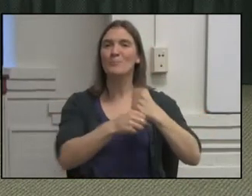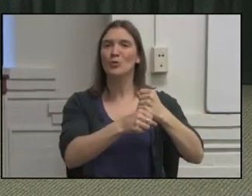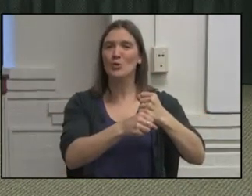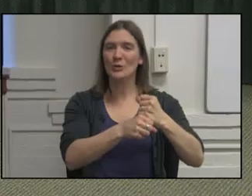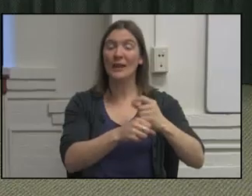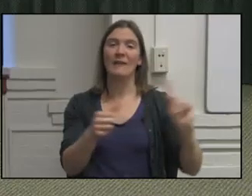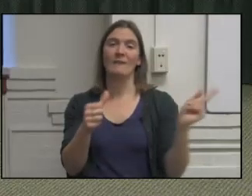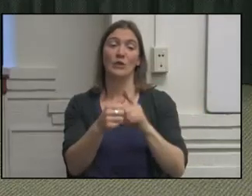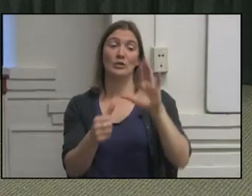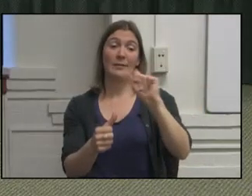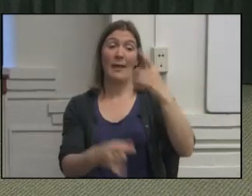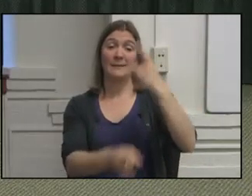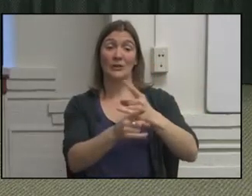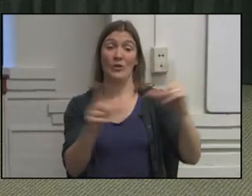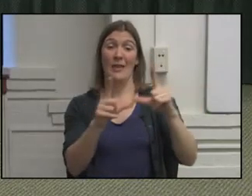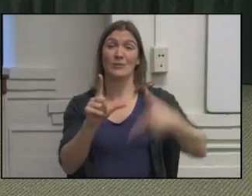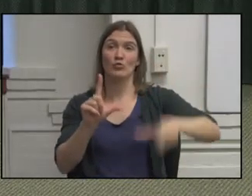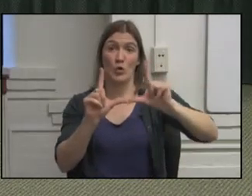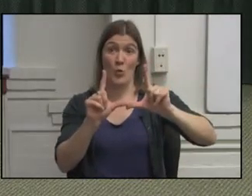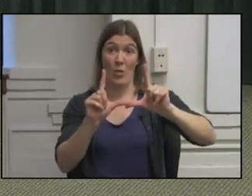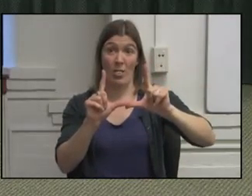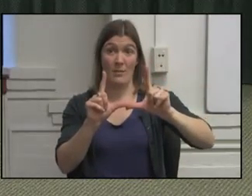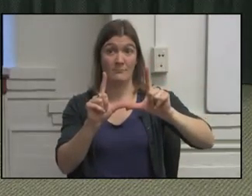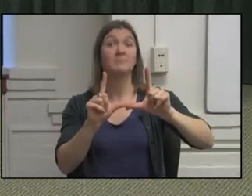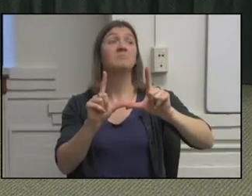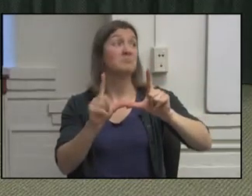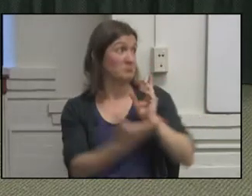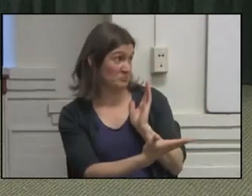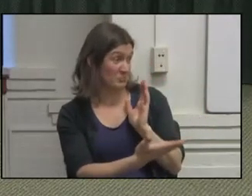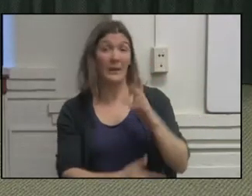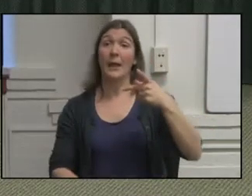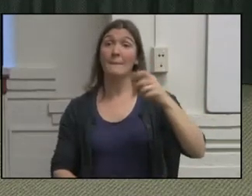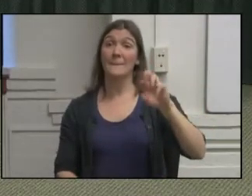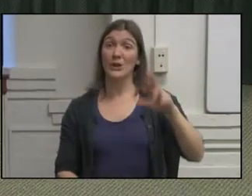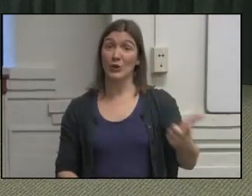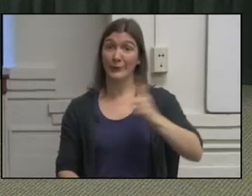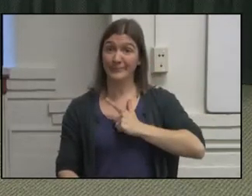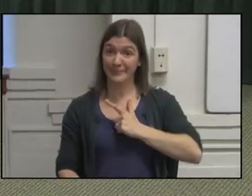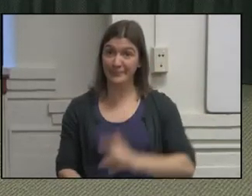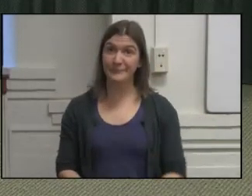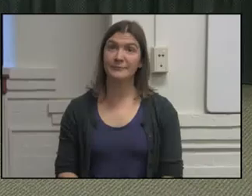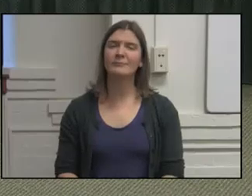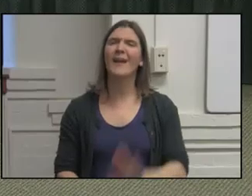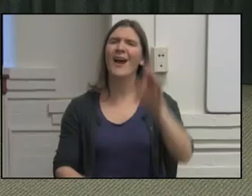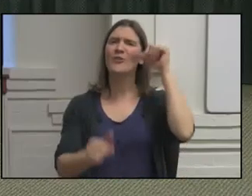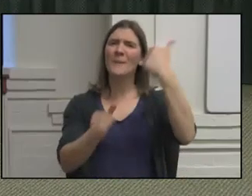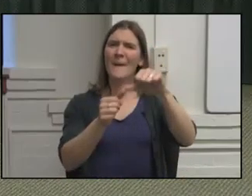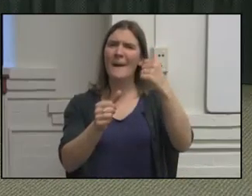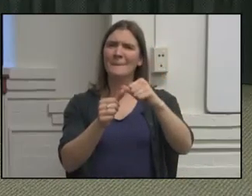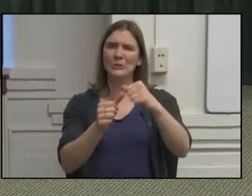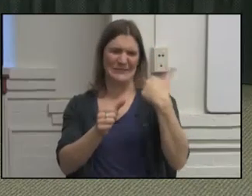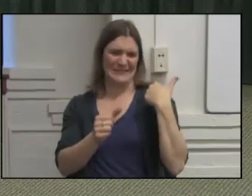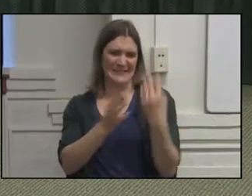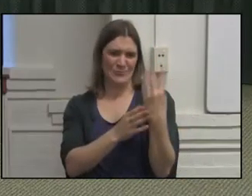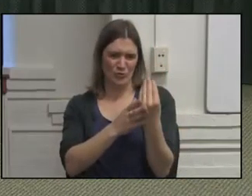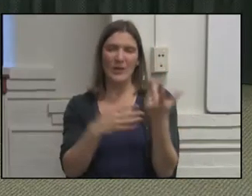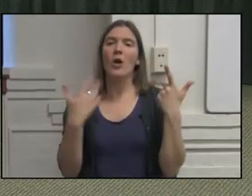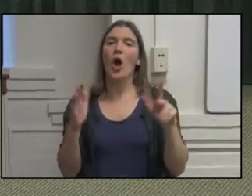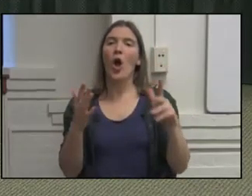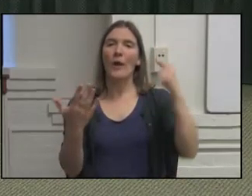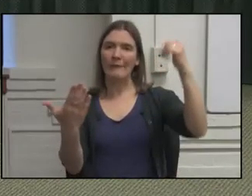first class liquor license renewal. Here. Yes, so you'll remember that earlier this spring you looked